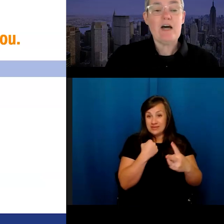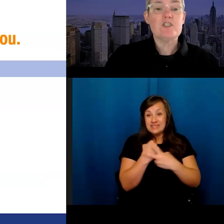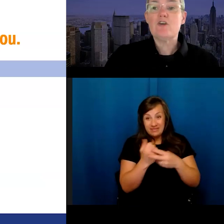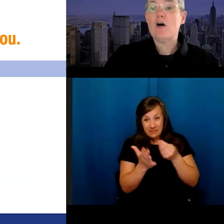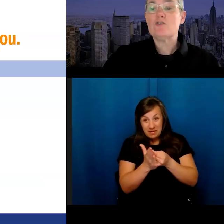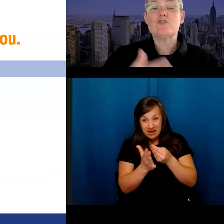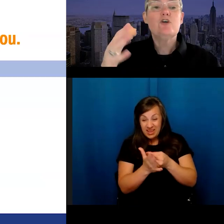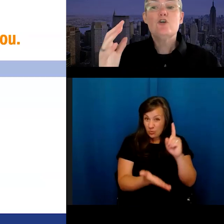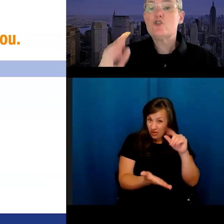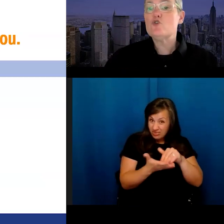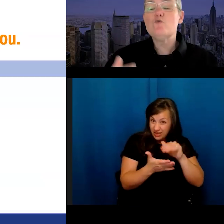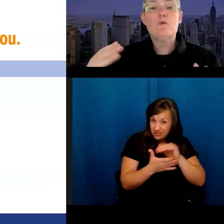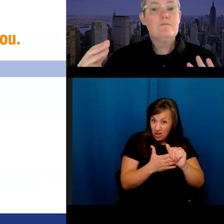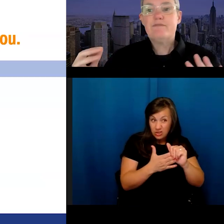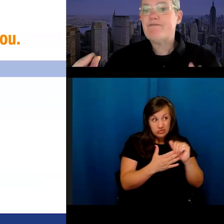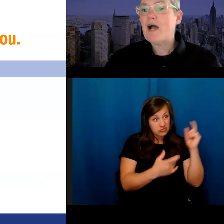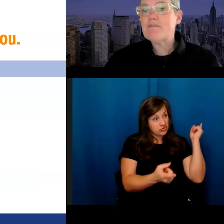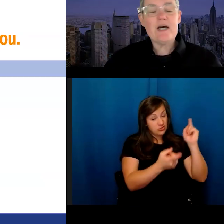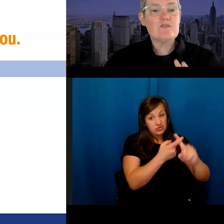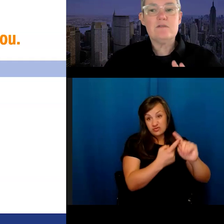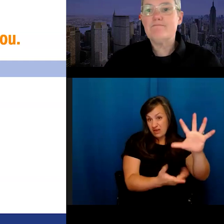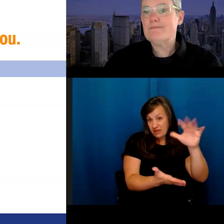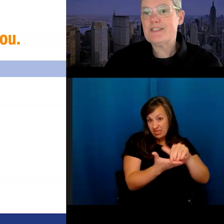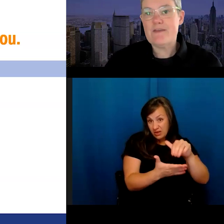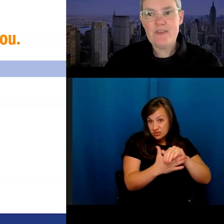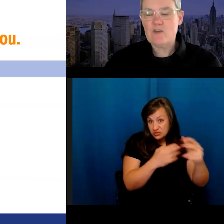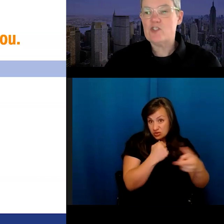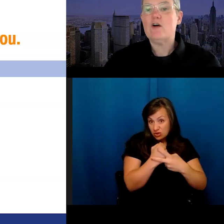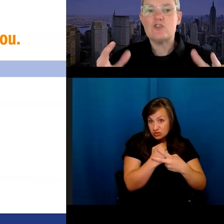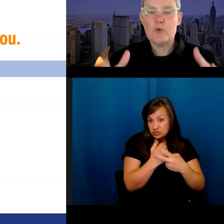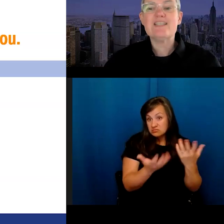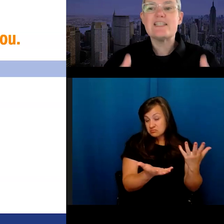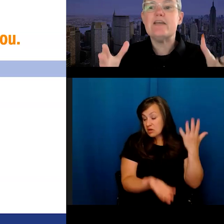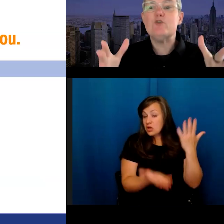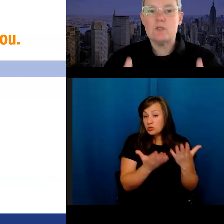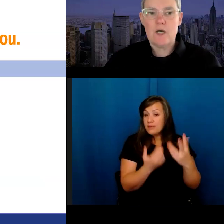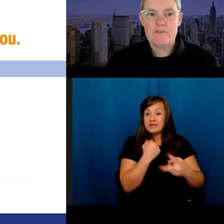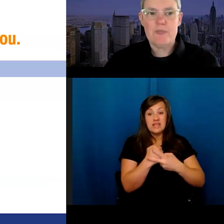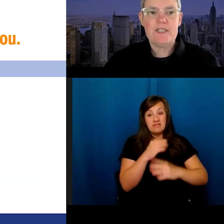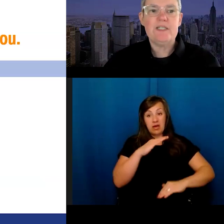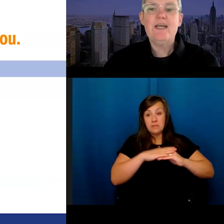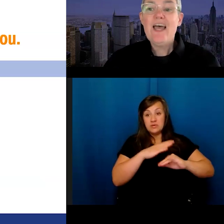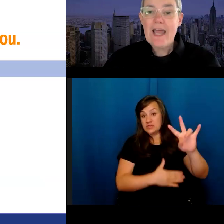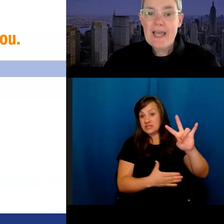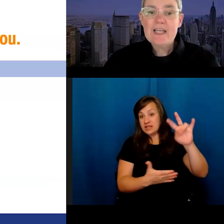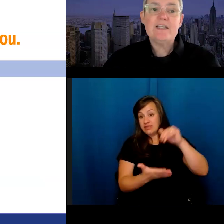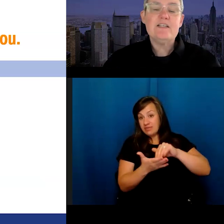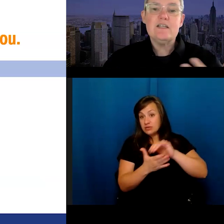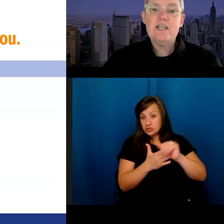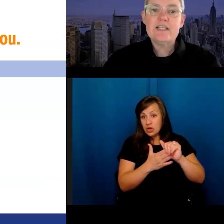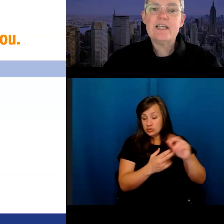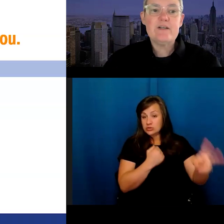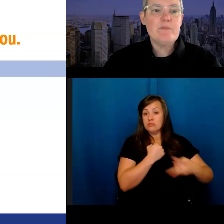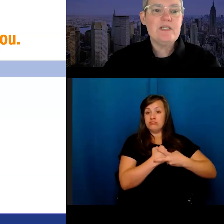from $1,000 to $5,000, $7,000. So it can save you a lot of money,